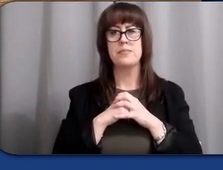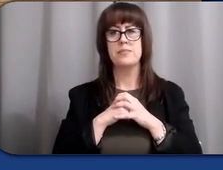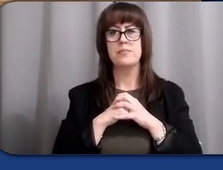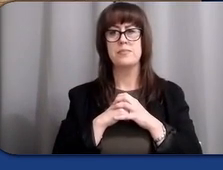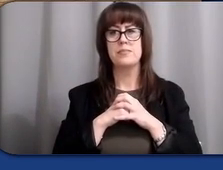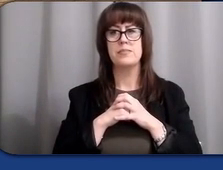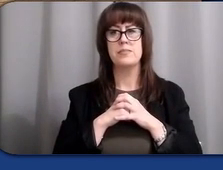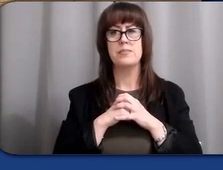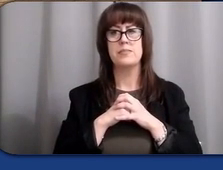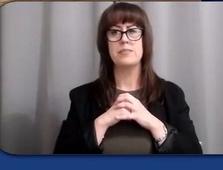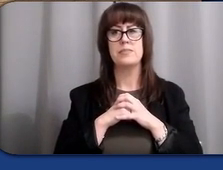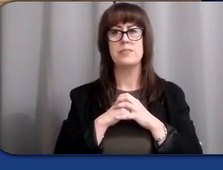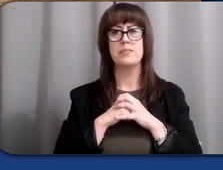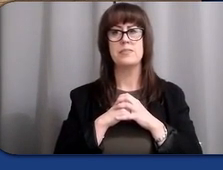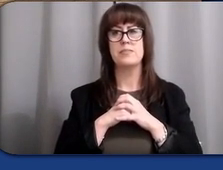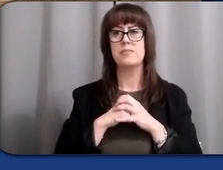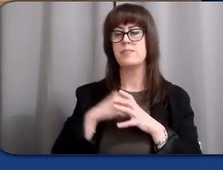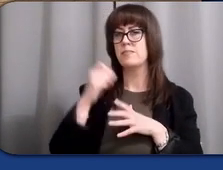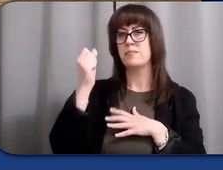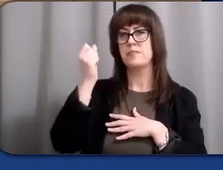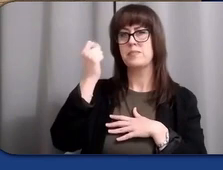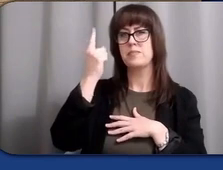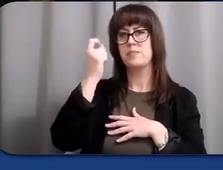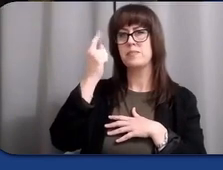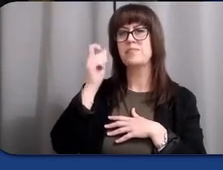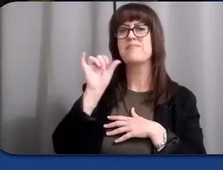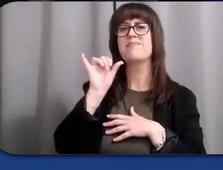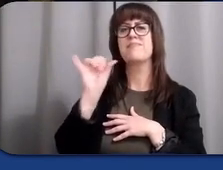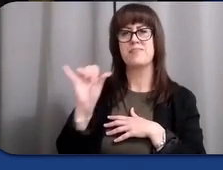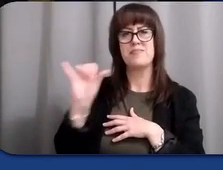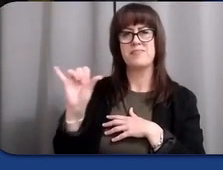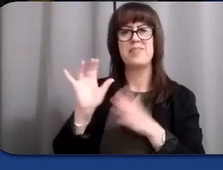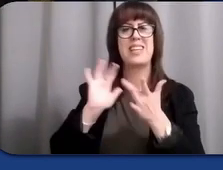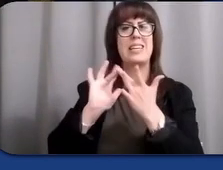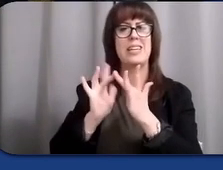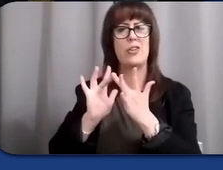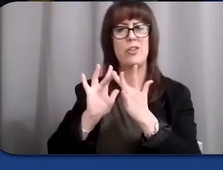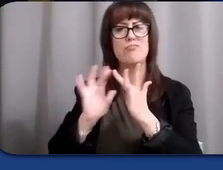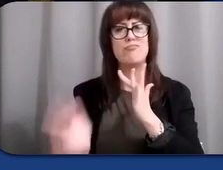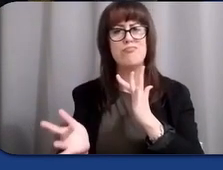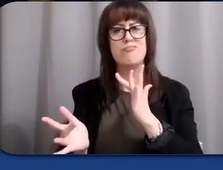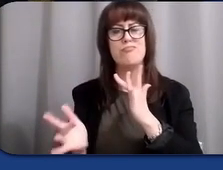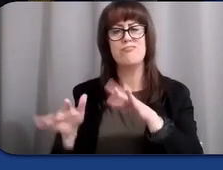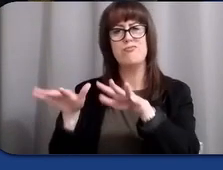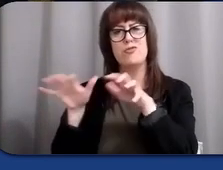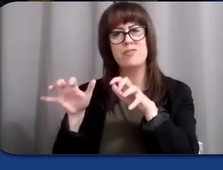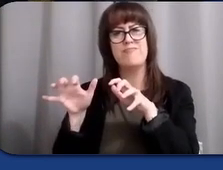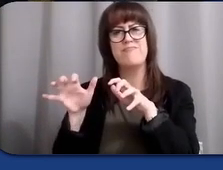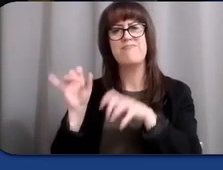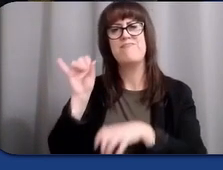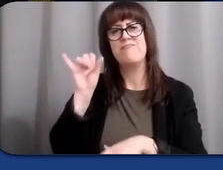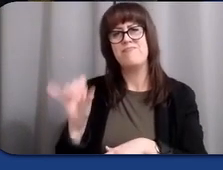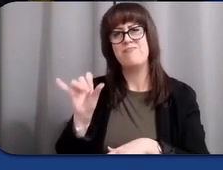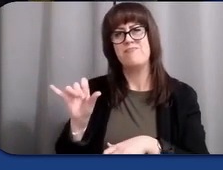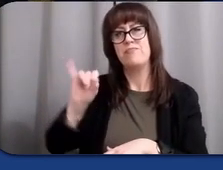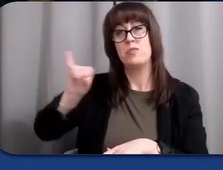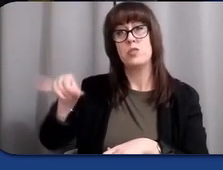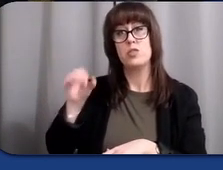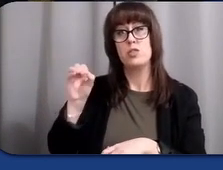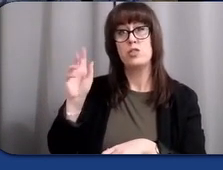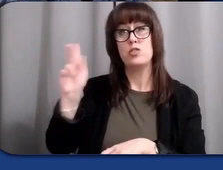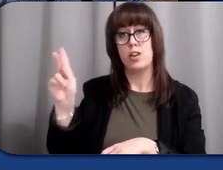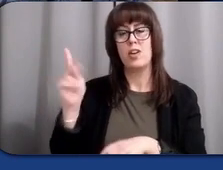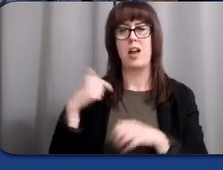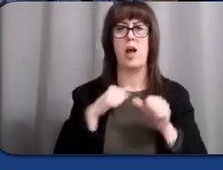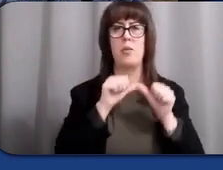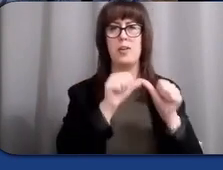I understand that the internet signal has frozen. So Jock, I'm just going to keep talking and then you interrupt me at any